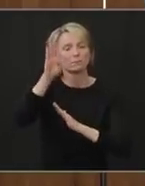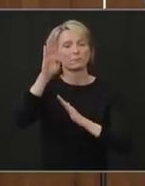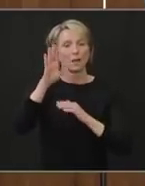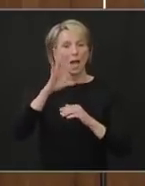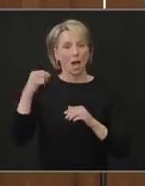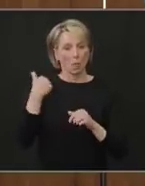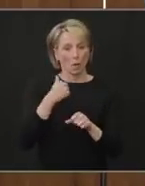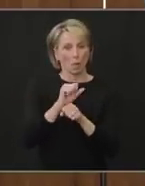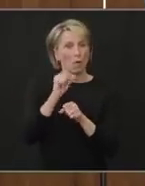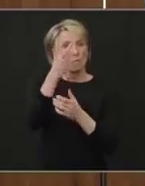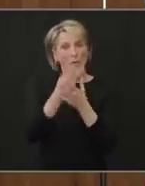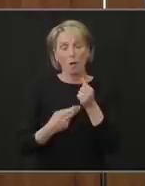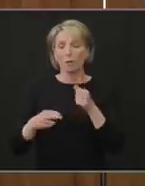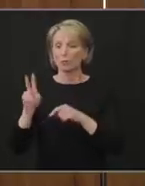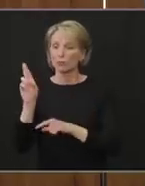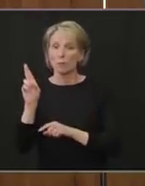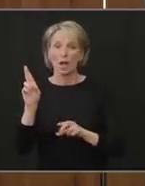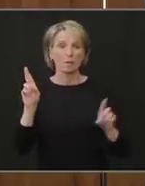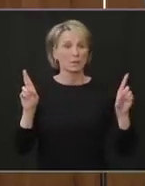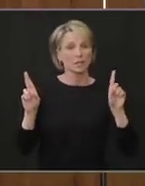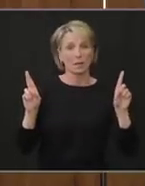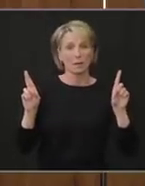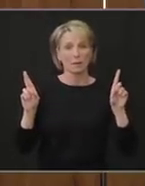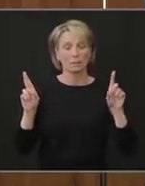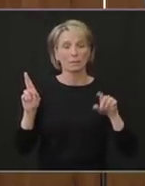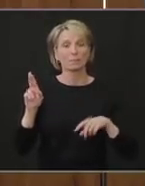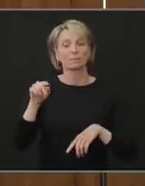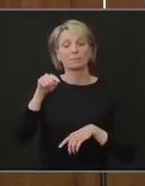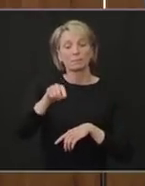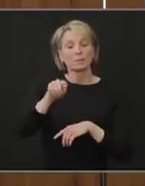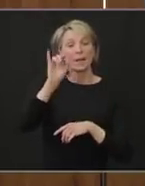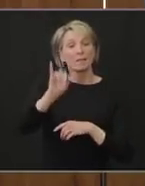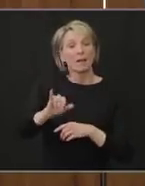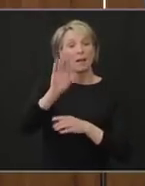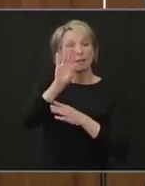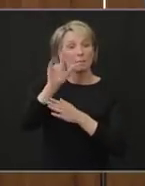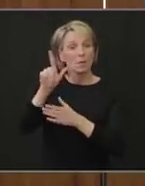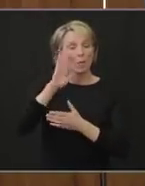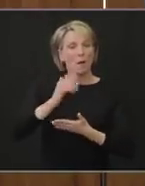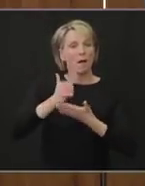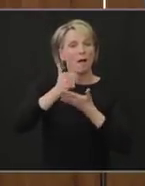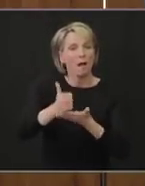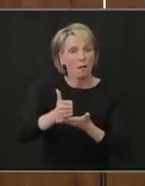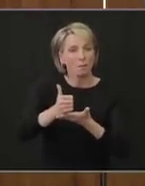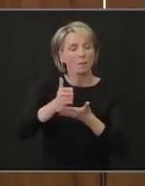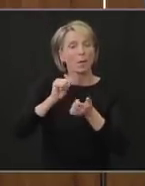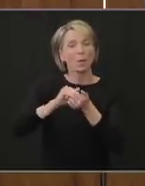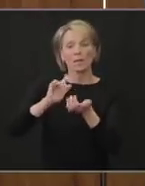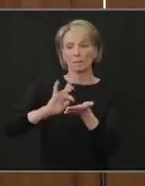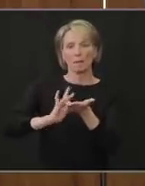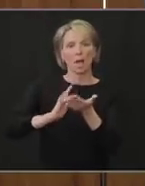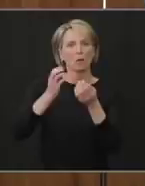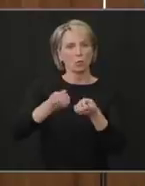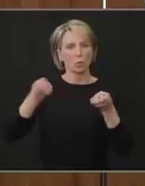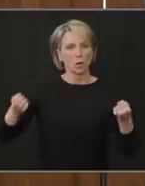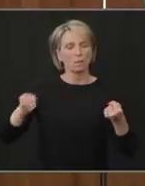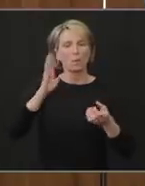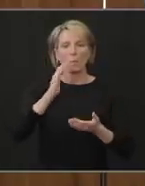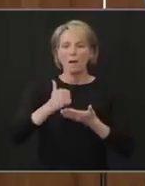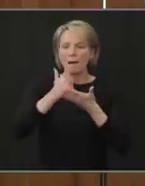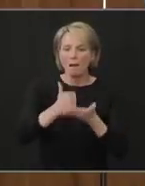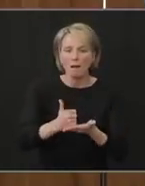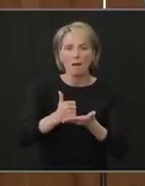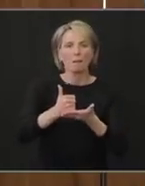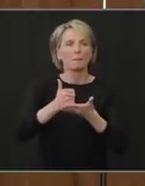it provides for a medical surge, a Marshall Plan, that will help provide that equipment, the supplies,